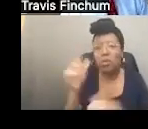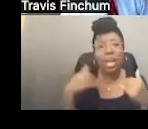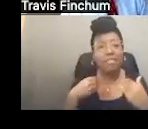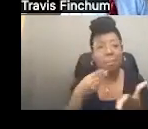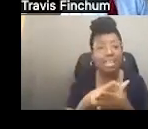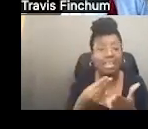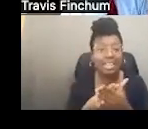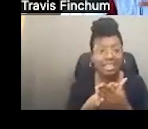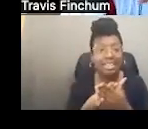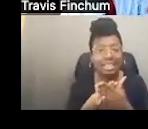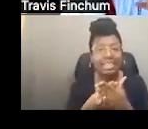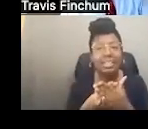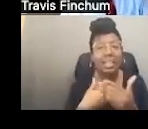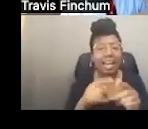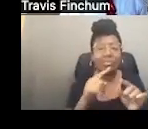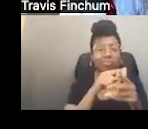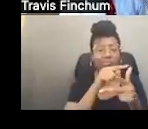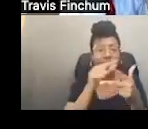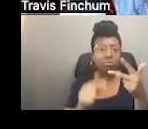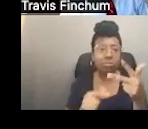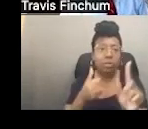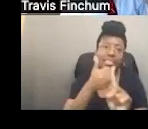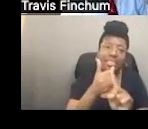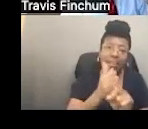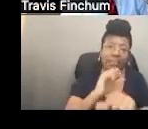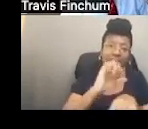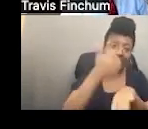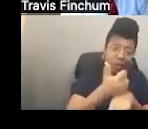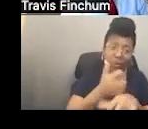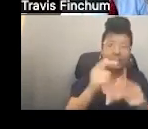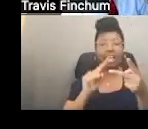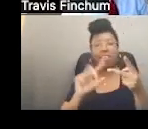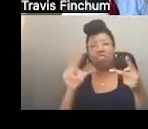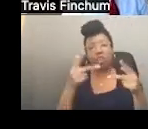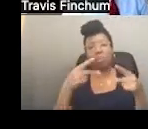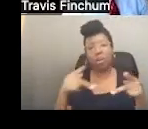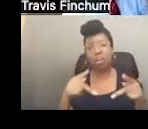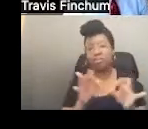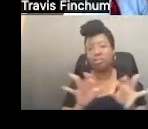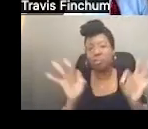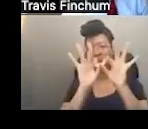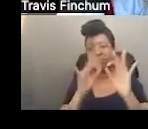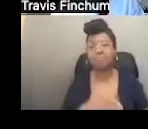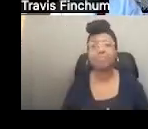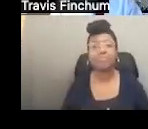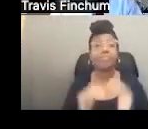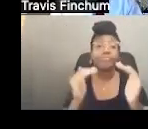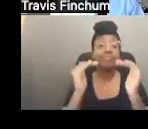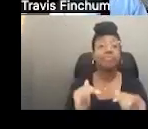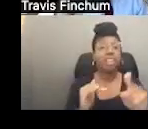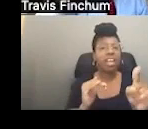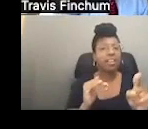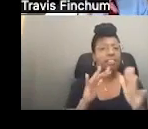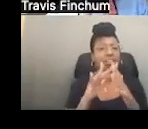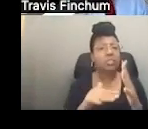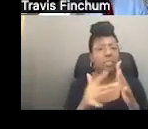third-party trust. So self-settled and third-party. What I've got here, and it's a little busy, but this is a chart that I